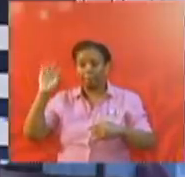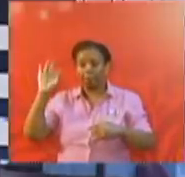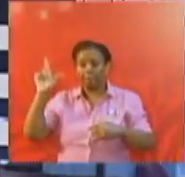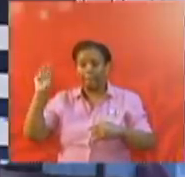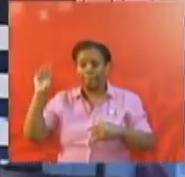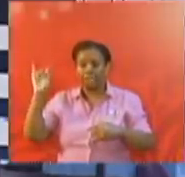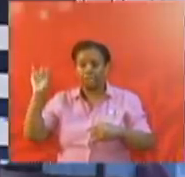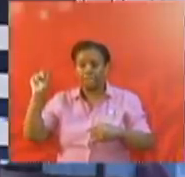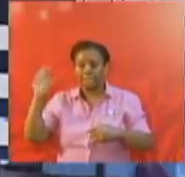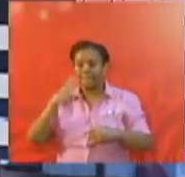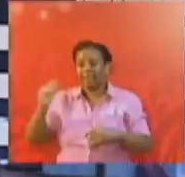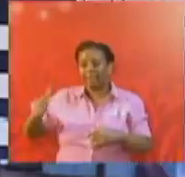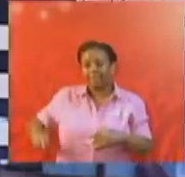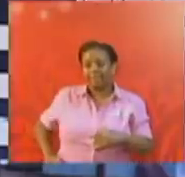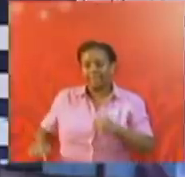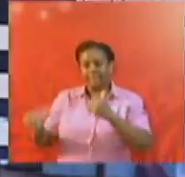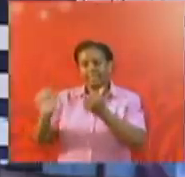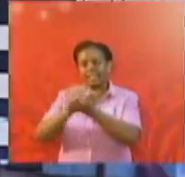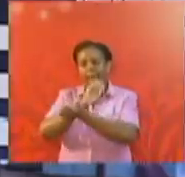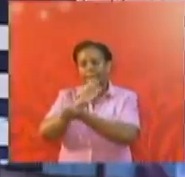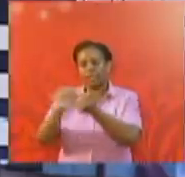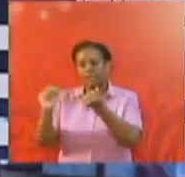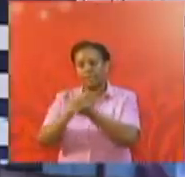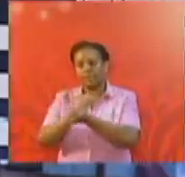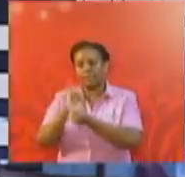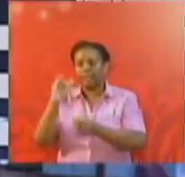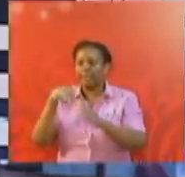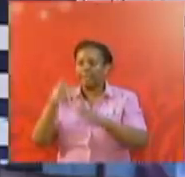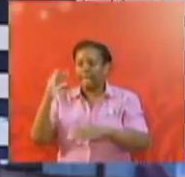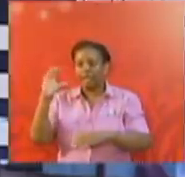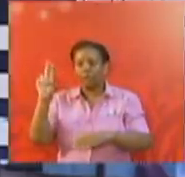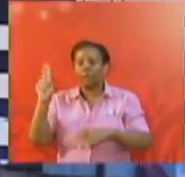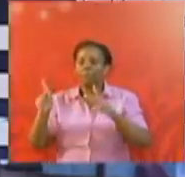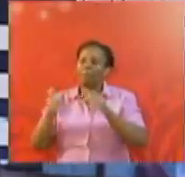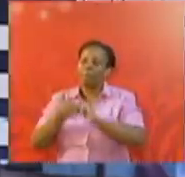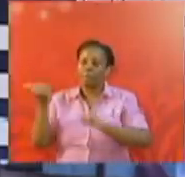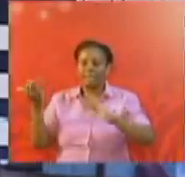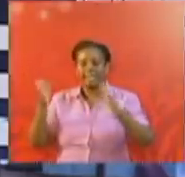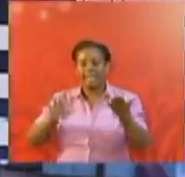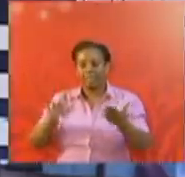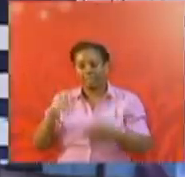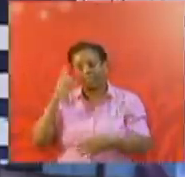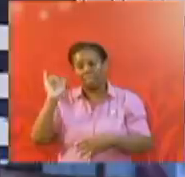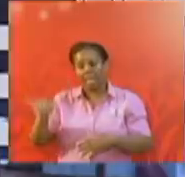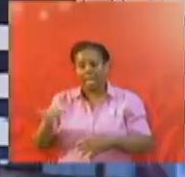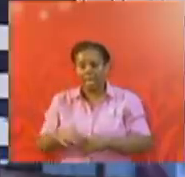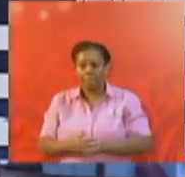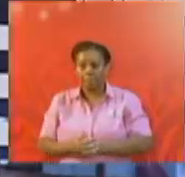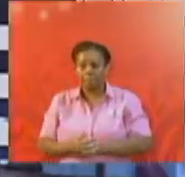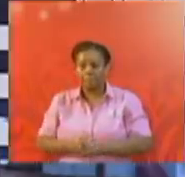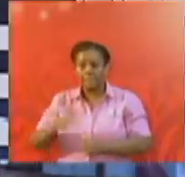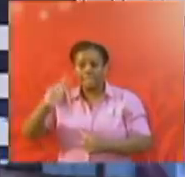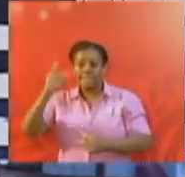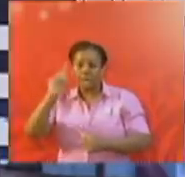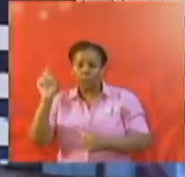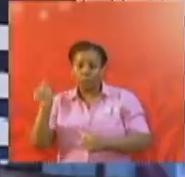acute kidney injury as well in the ICU. The second question was concerning,